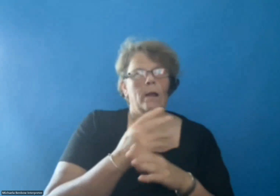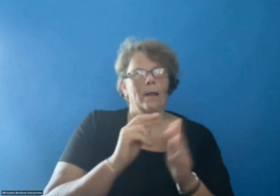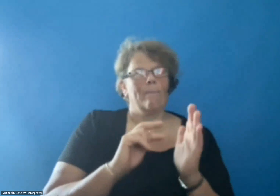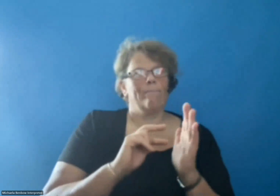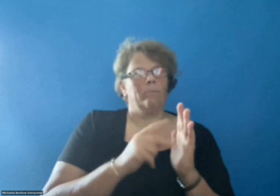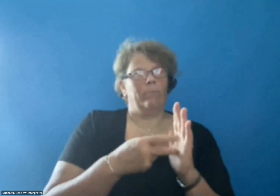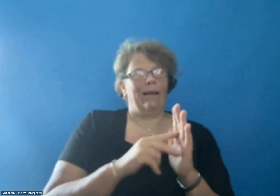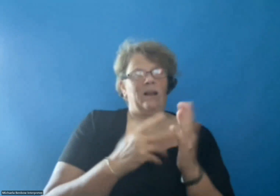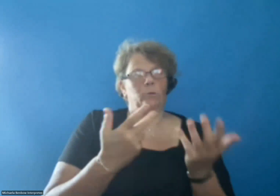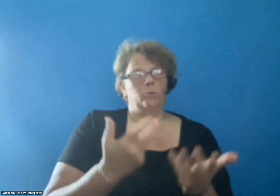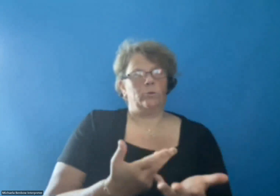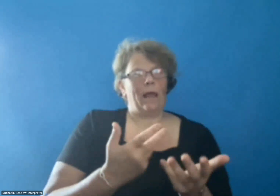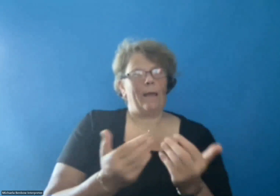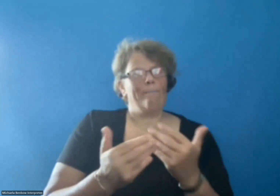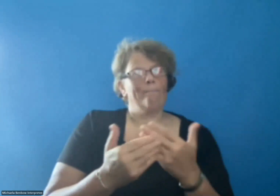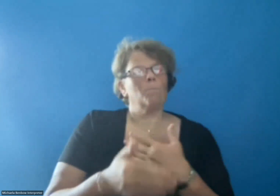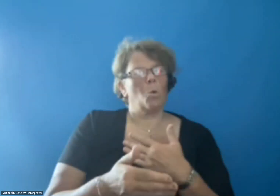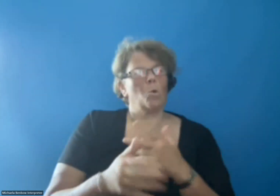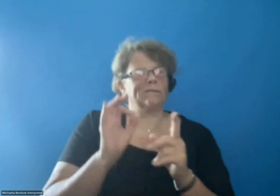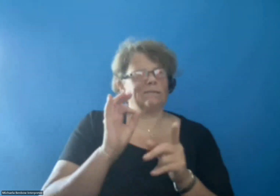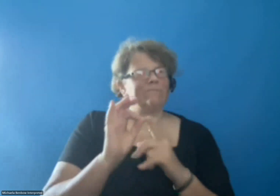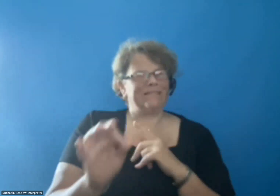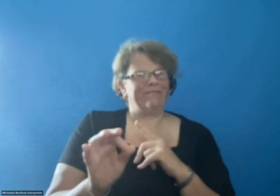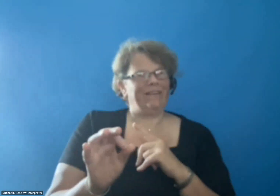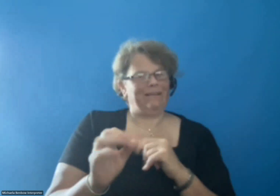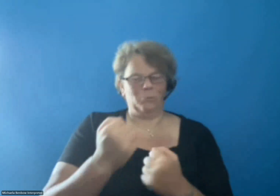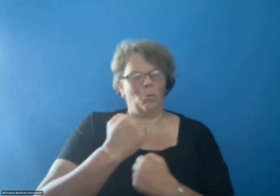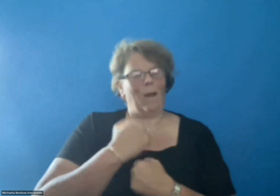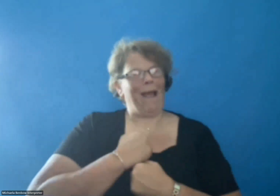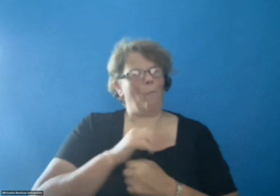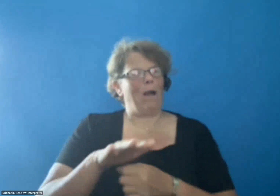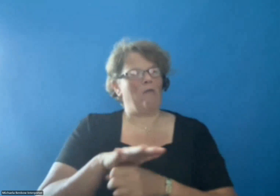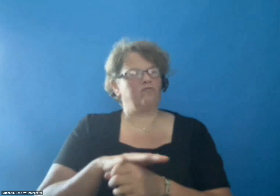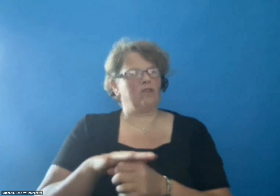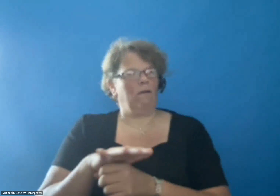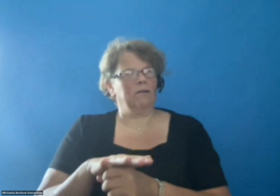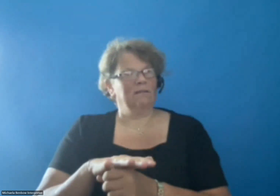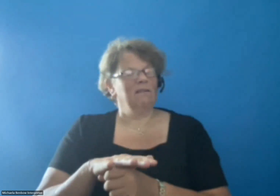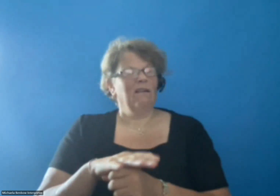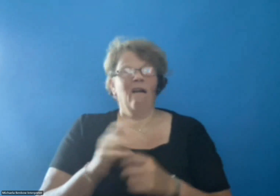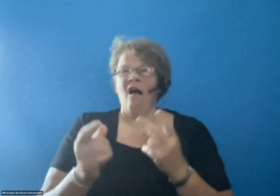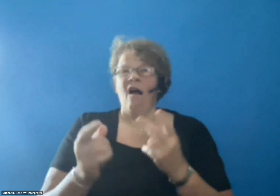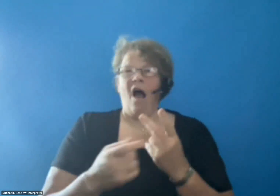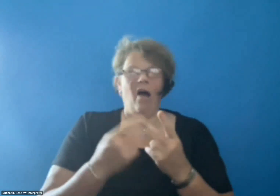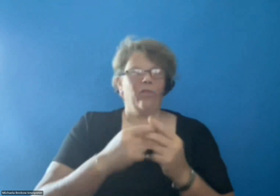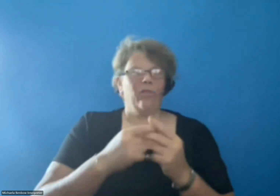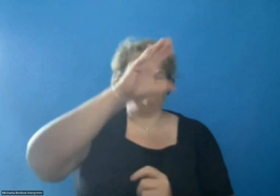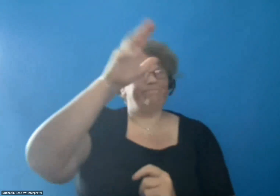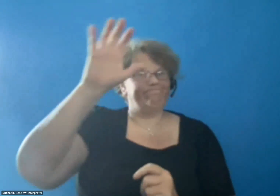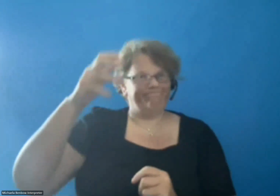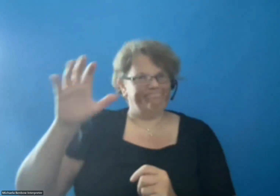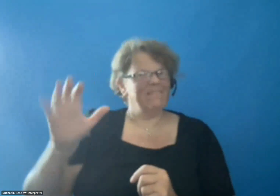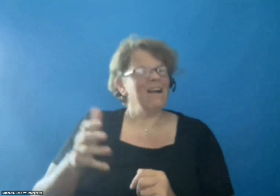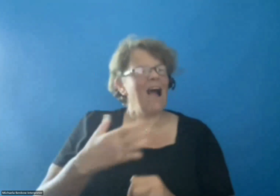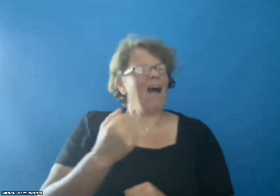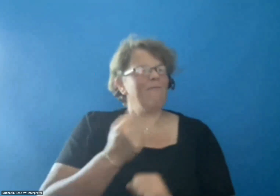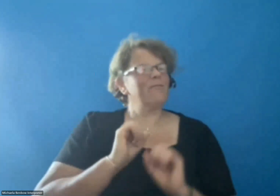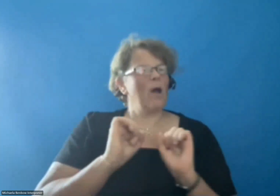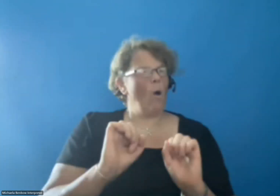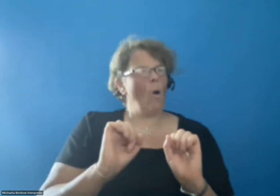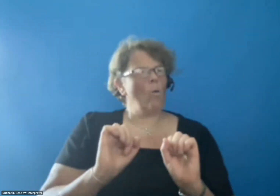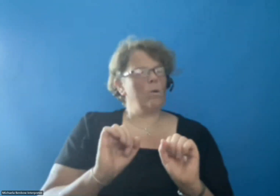specific sort of Derby and Derbyshire version. Other systems also have their joint forward plans, and we obviously link into those as well to see that if a